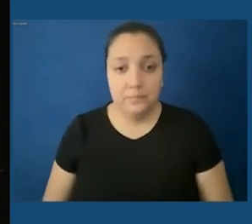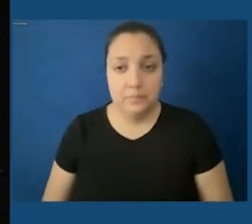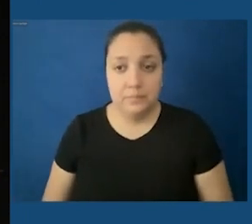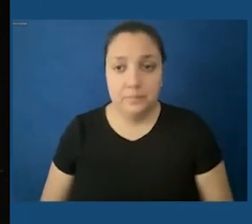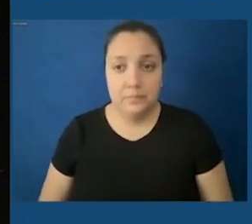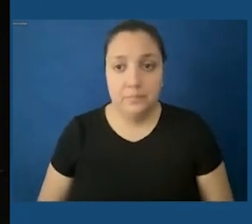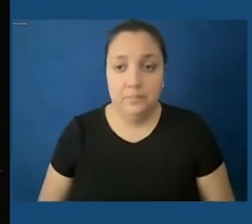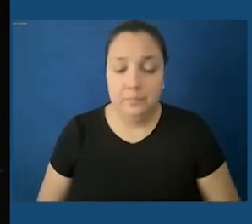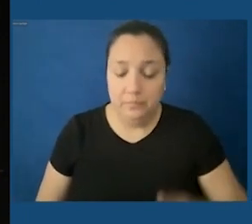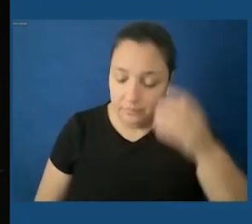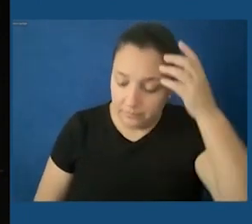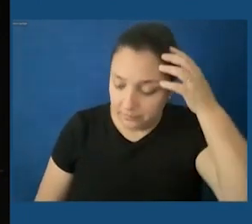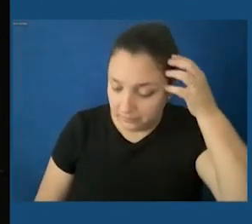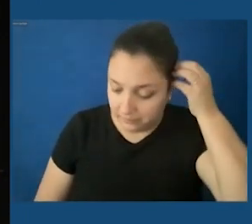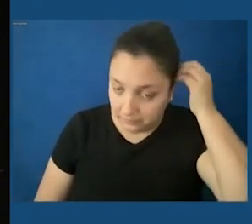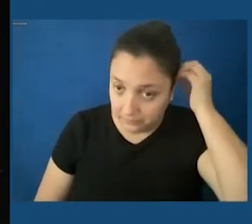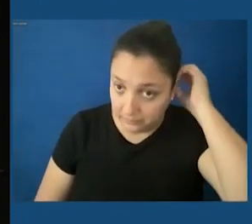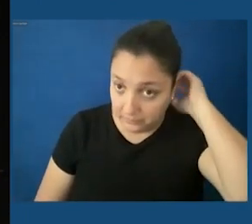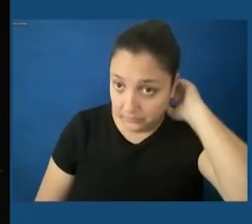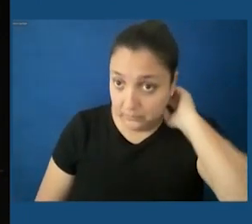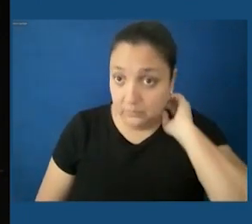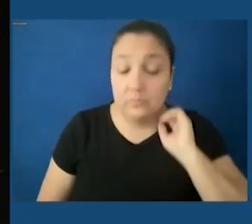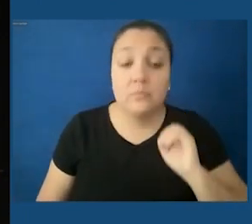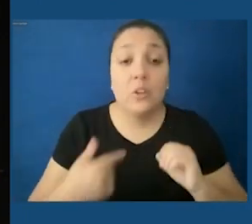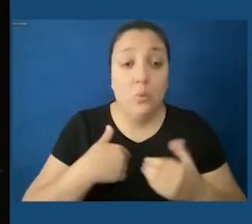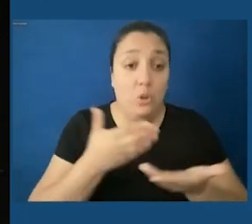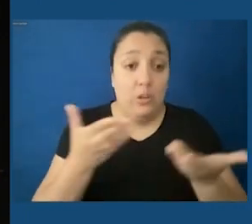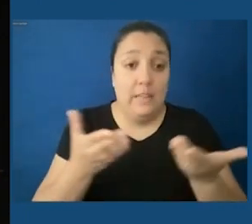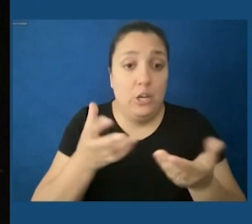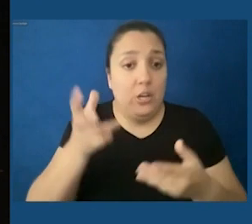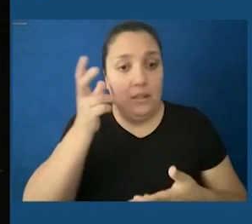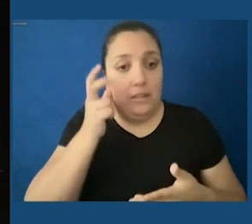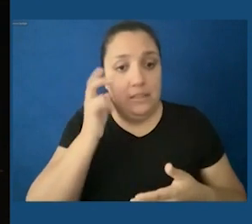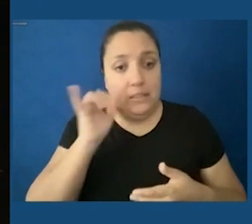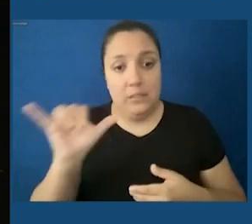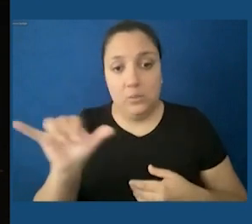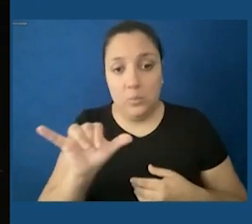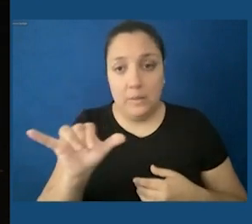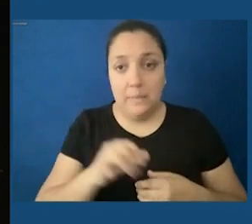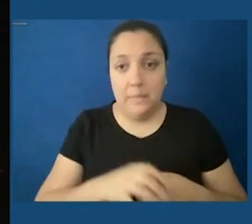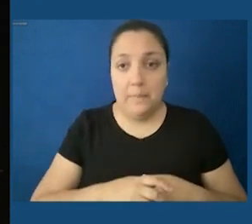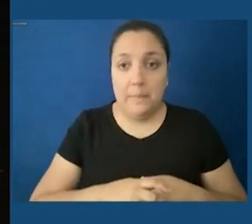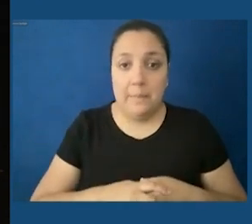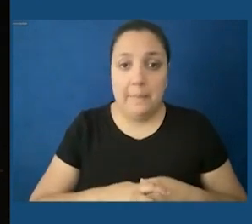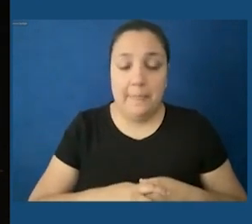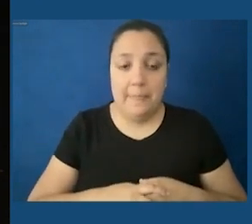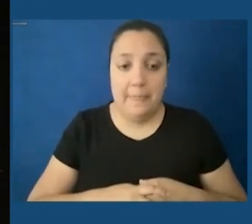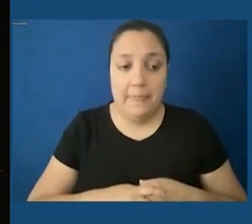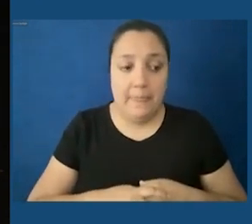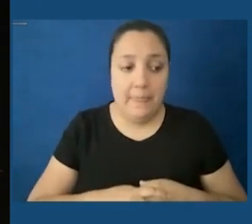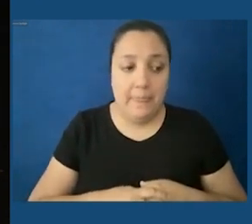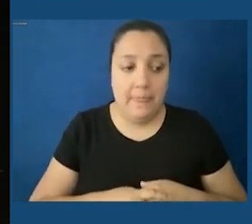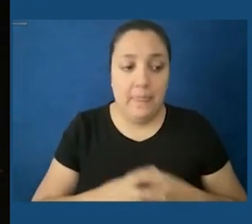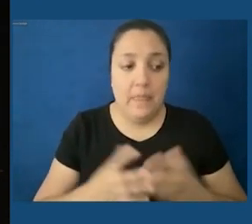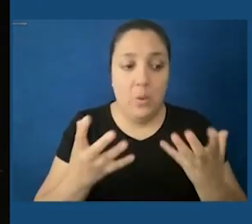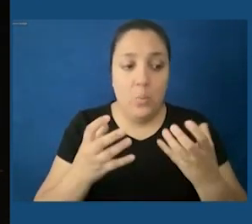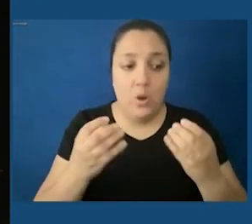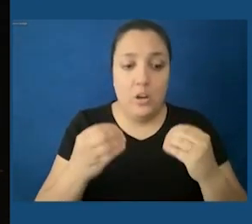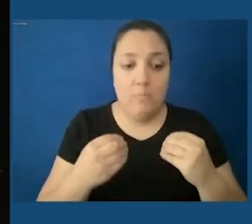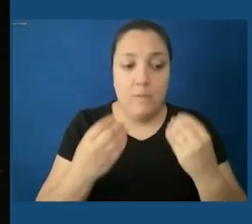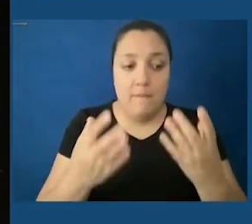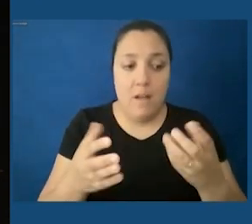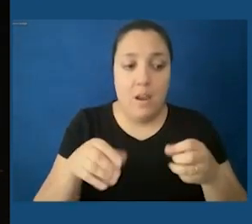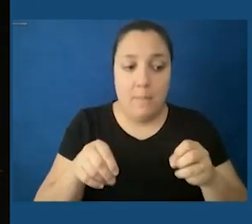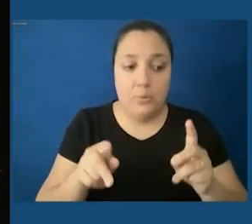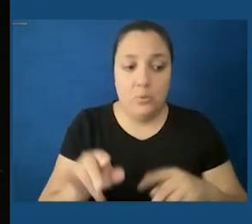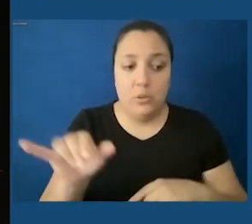mean, we're here to listen as well. And I think that it's also, we want to also provide opportunity for communities to be able to